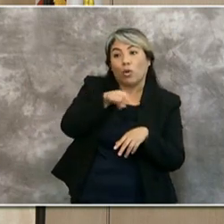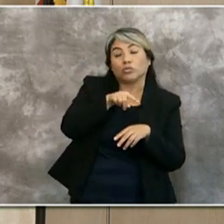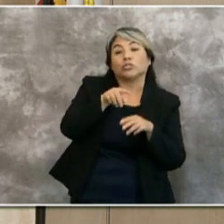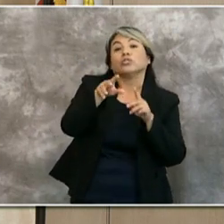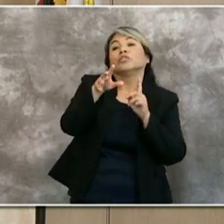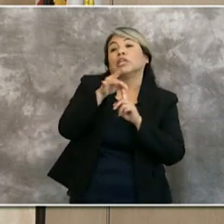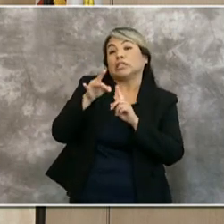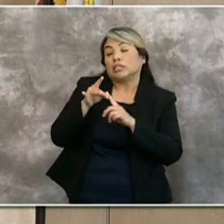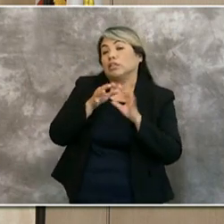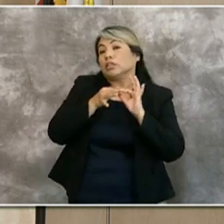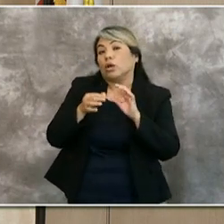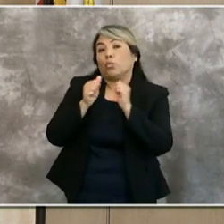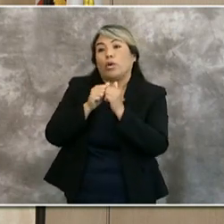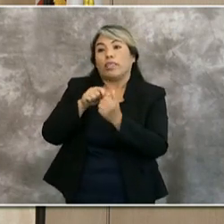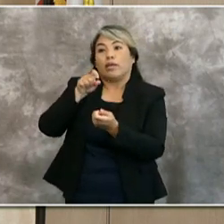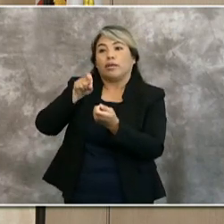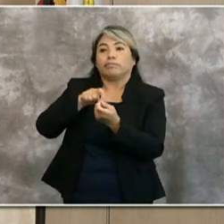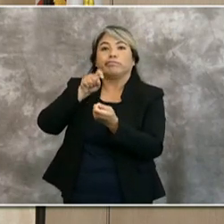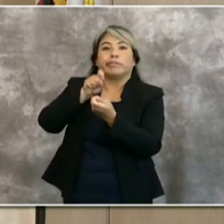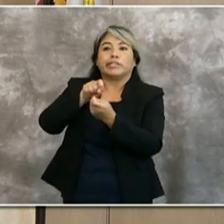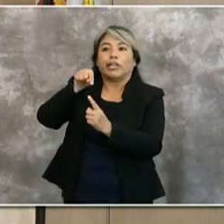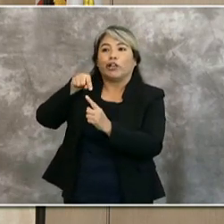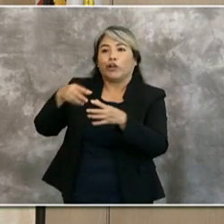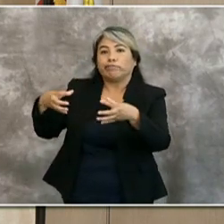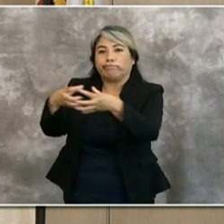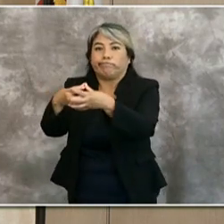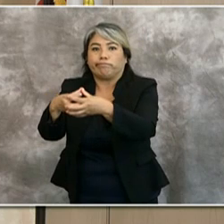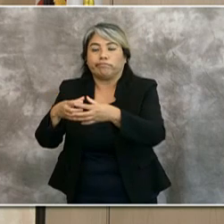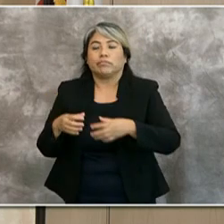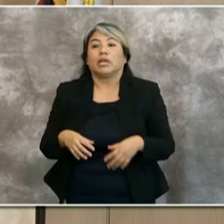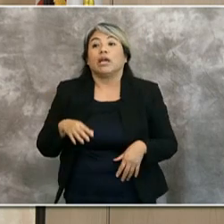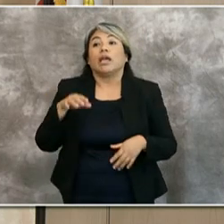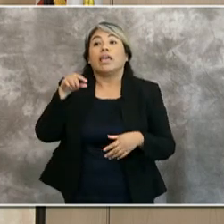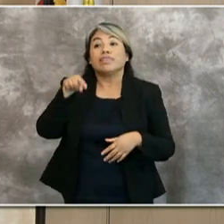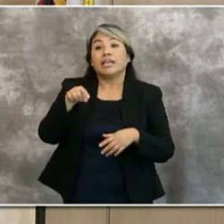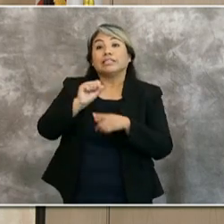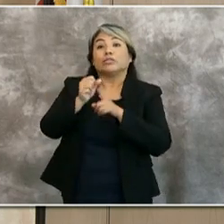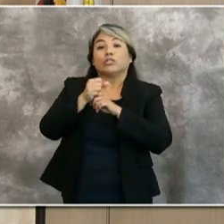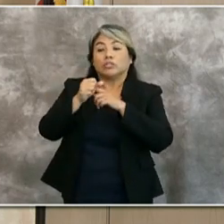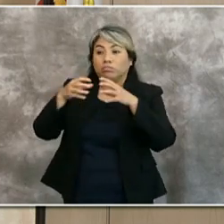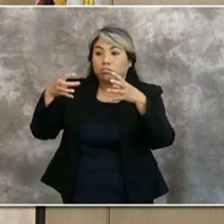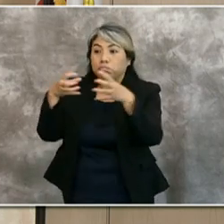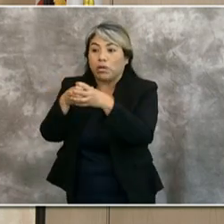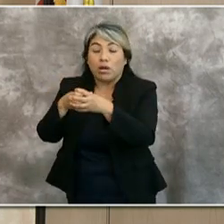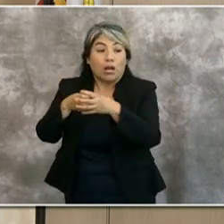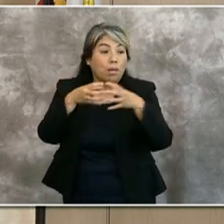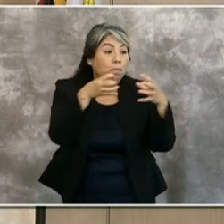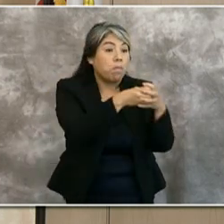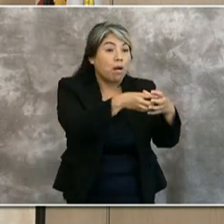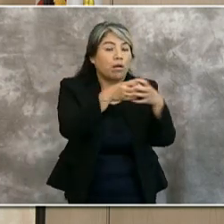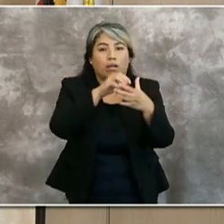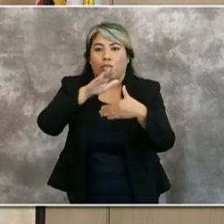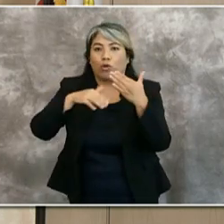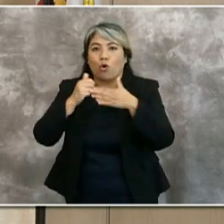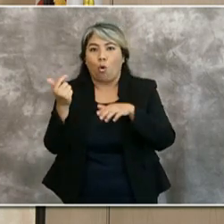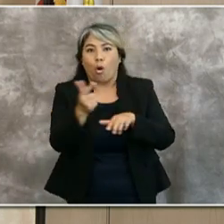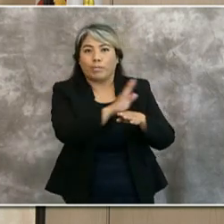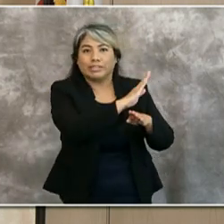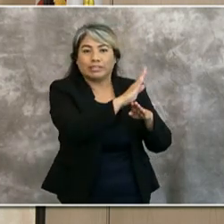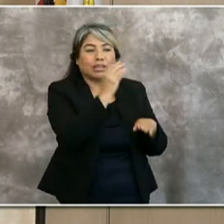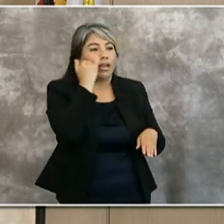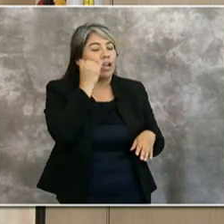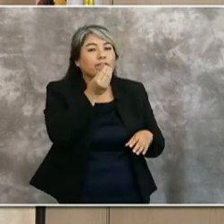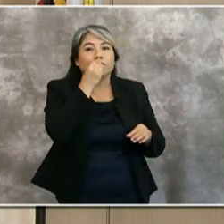are associated with a particular entity. And in this case, the entities, all of them are businesses, whether it's a food